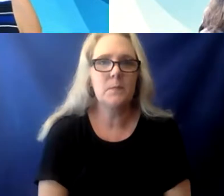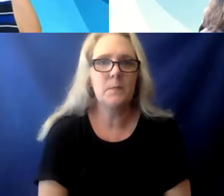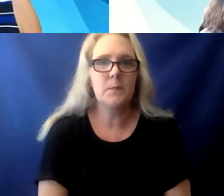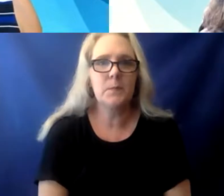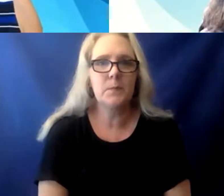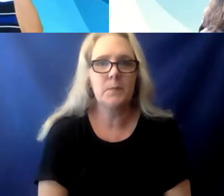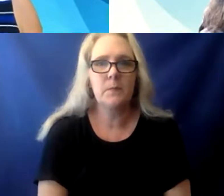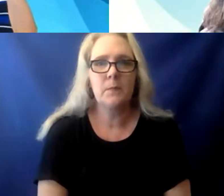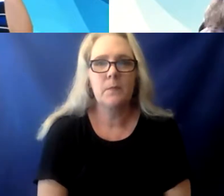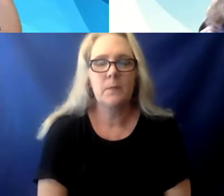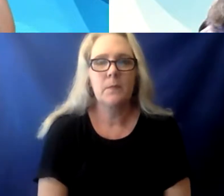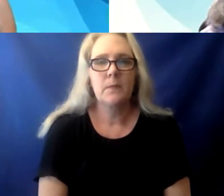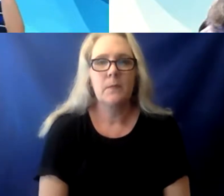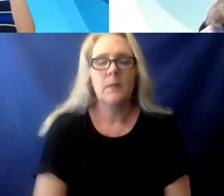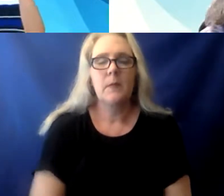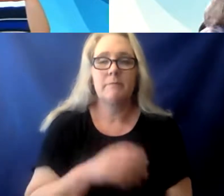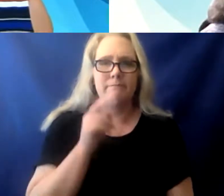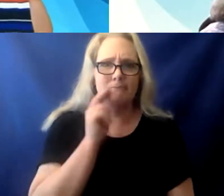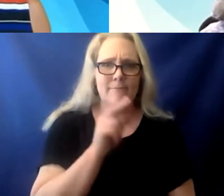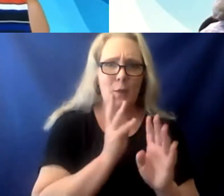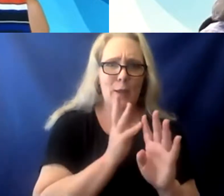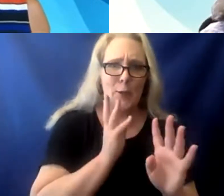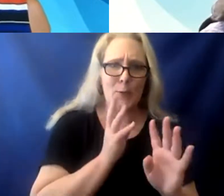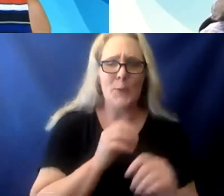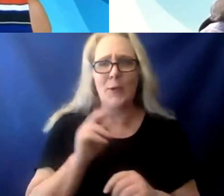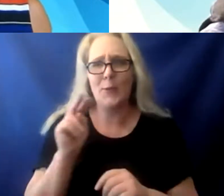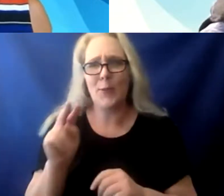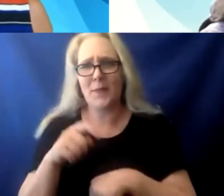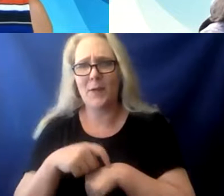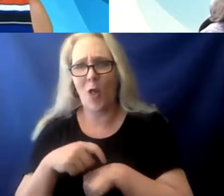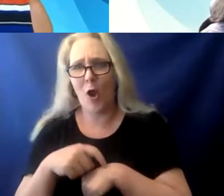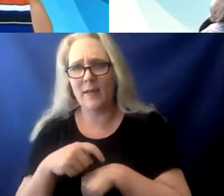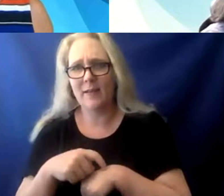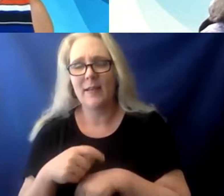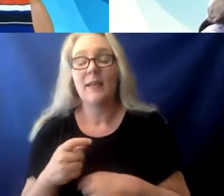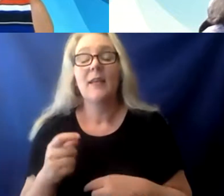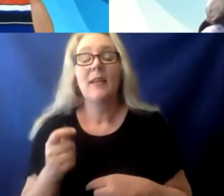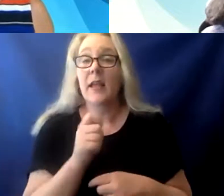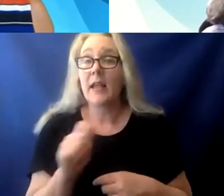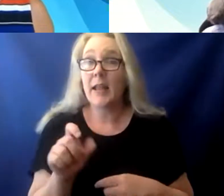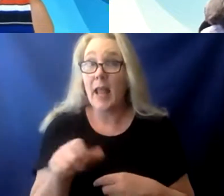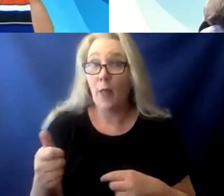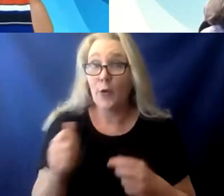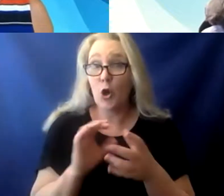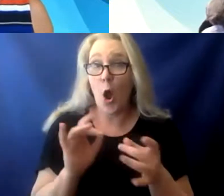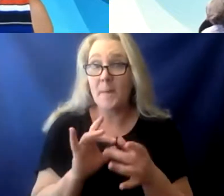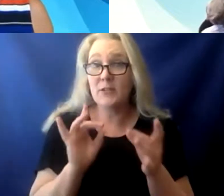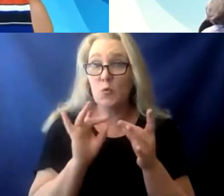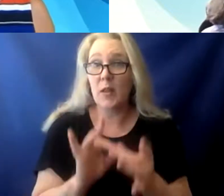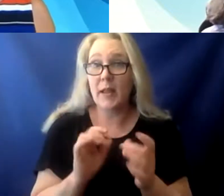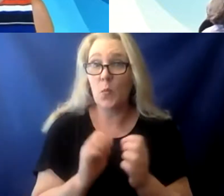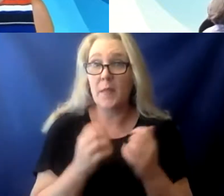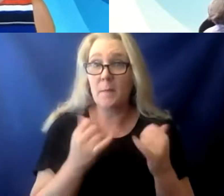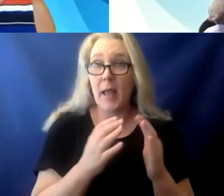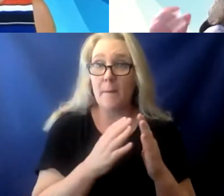Okay, looking at the queue and looking at the clock, any other comments for our local playbook and data leads